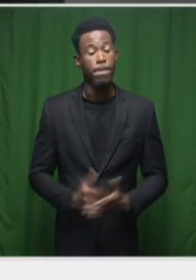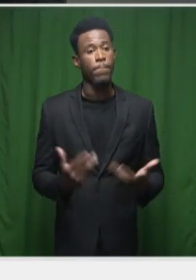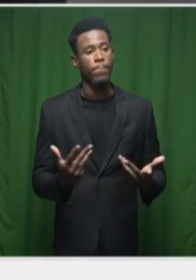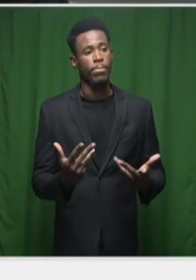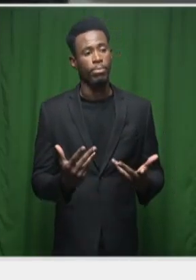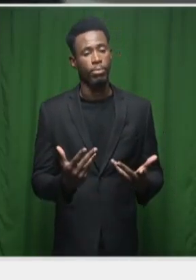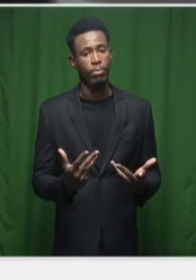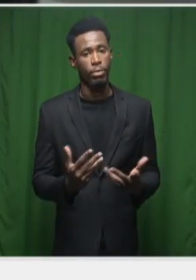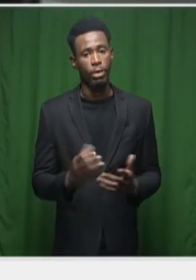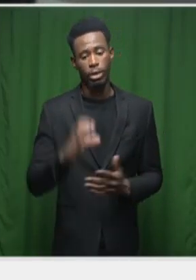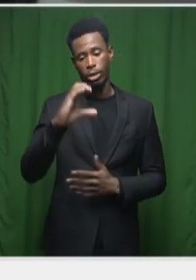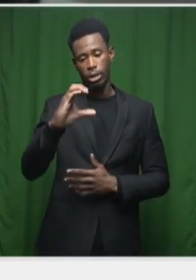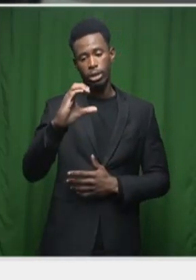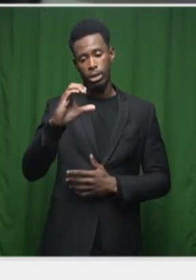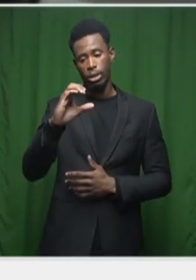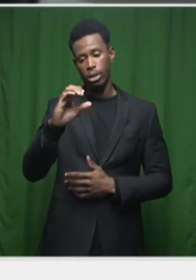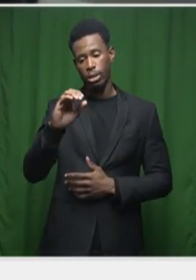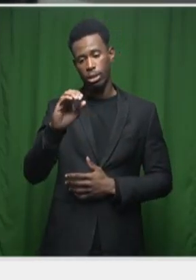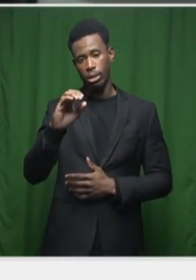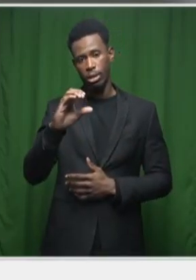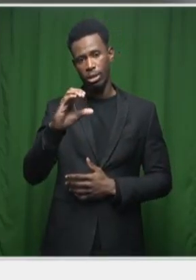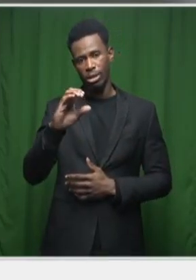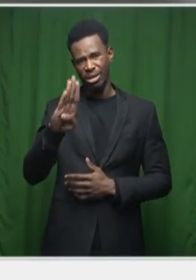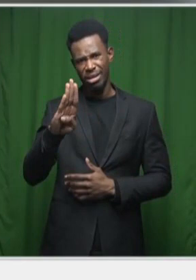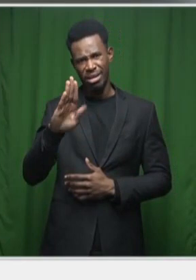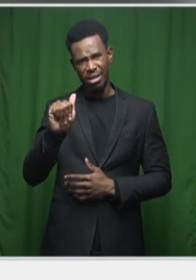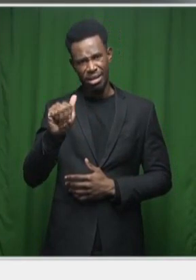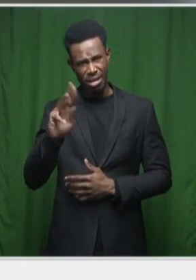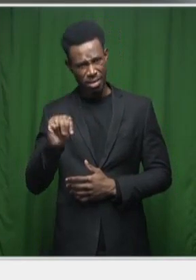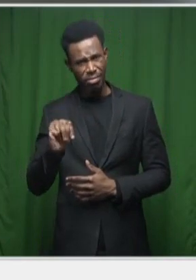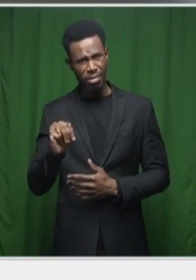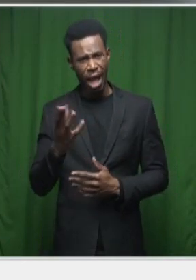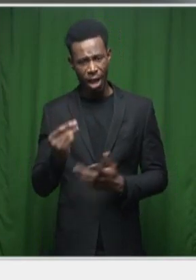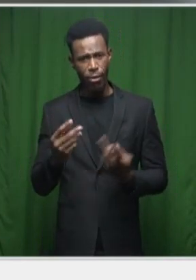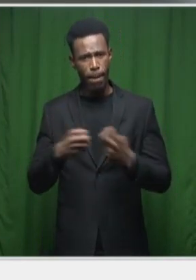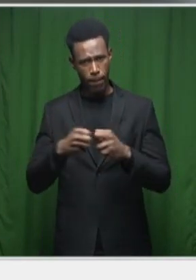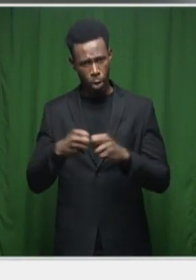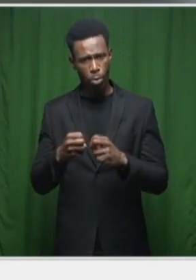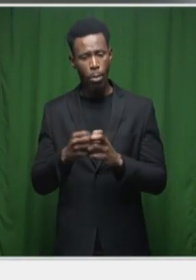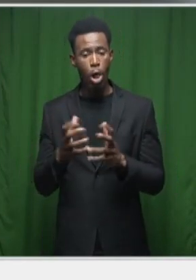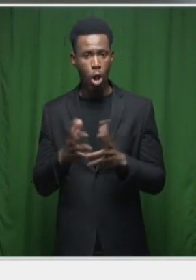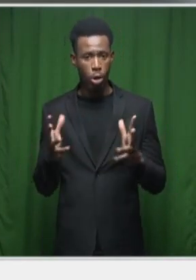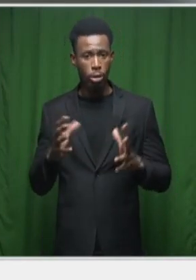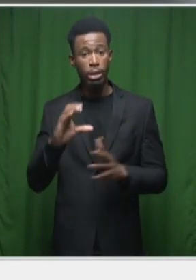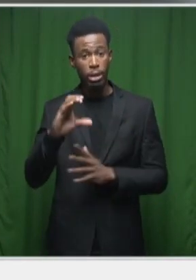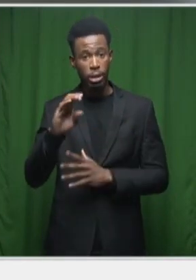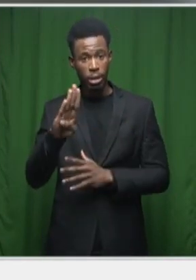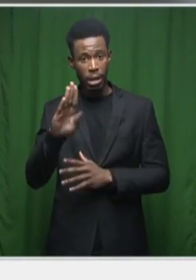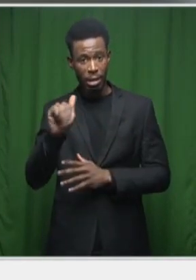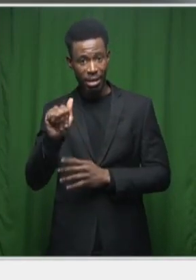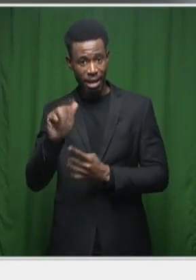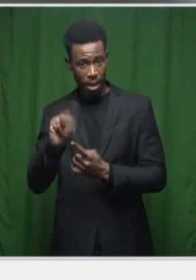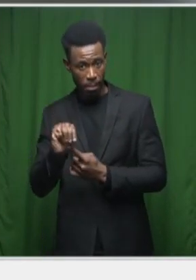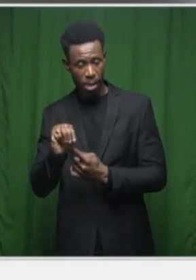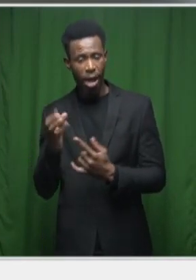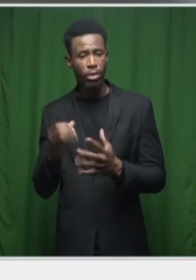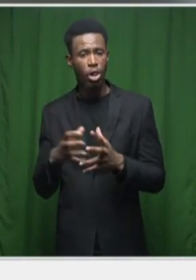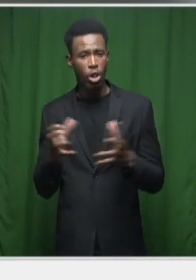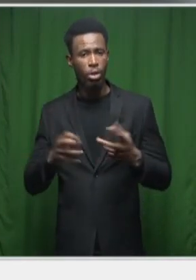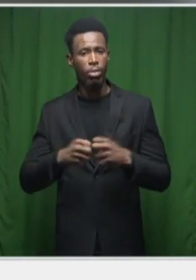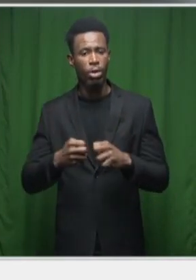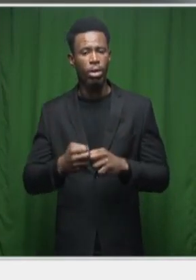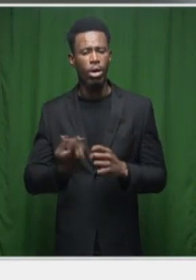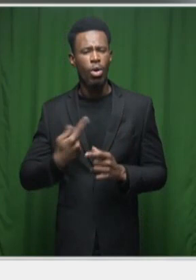So the CBAM has a lot of issues, right? So from our side, as we do research, what comes to mind is that, we have to